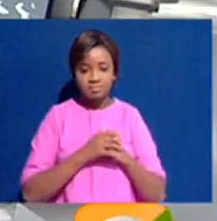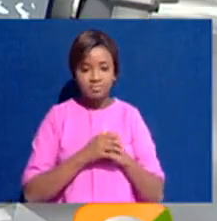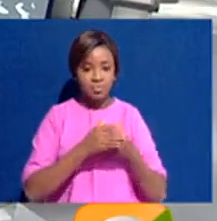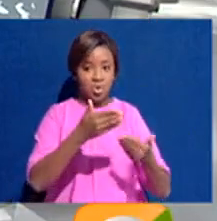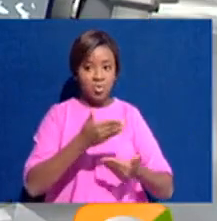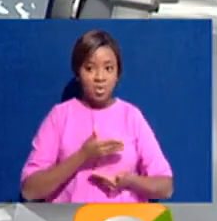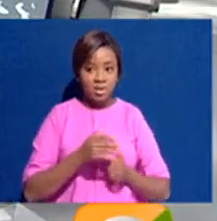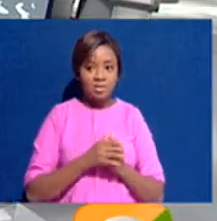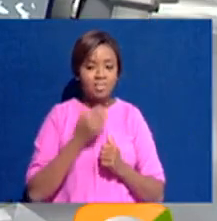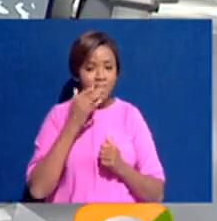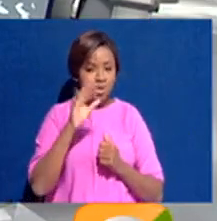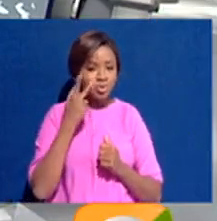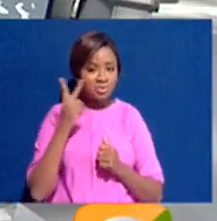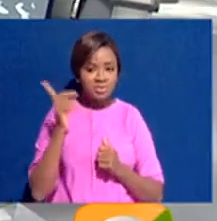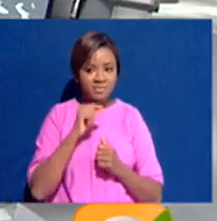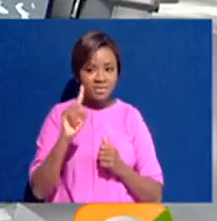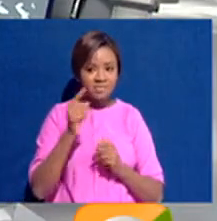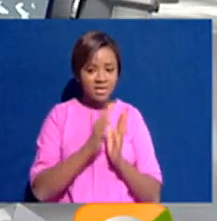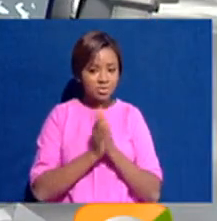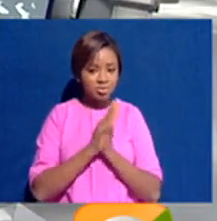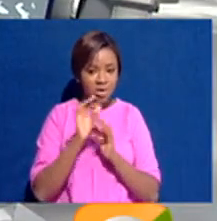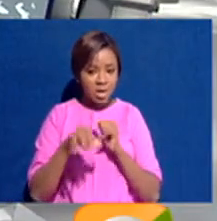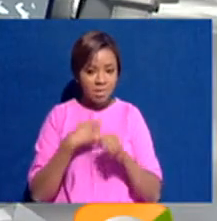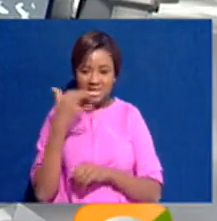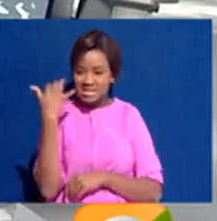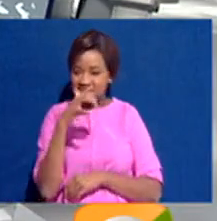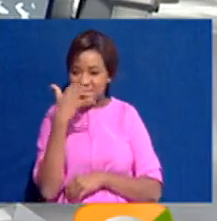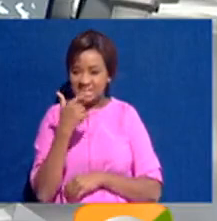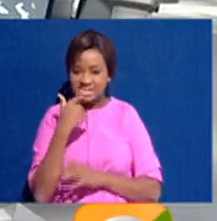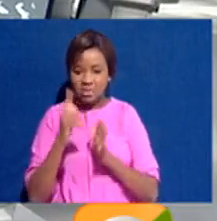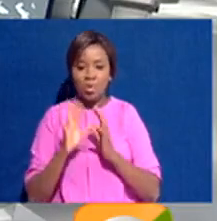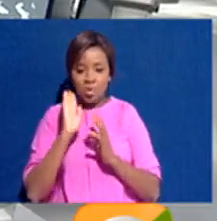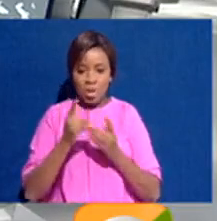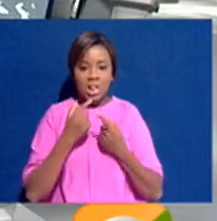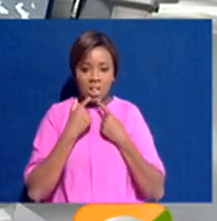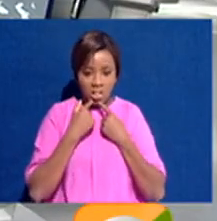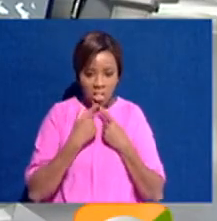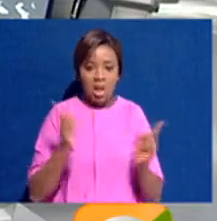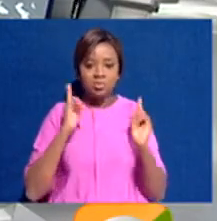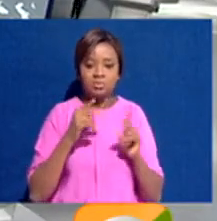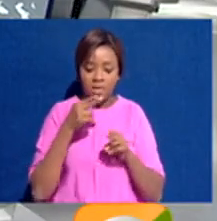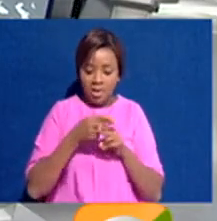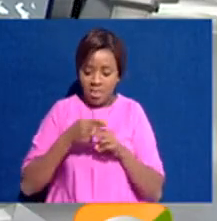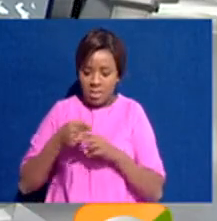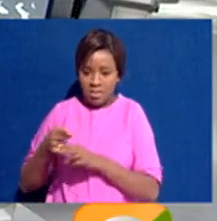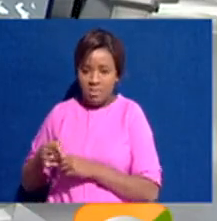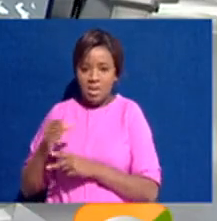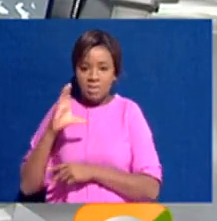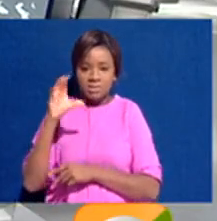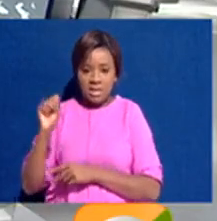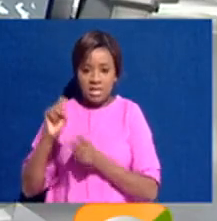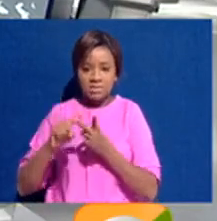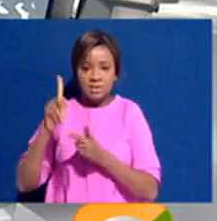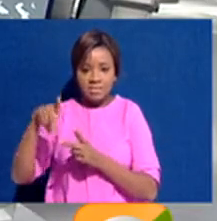Asante sana. You saw that first story there about Deputy President saying that he will name former cabinet secretaries and principal secretaries who